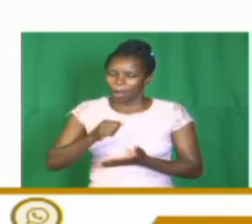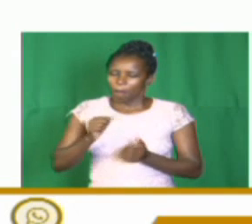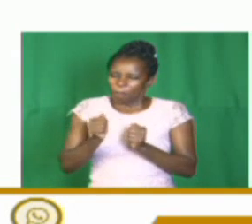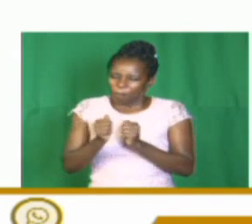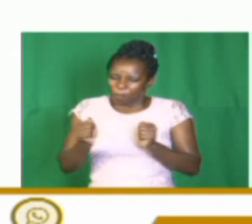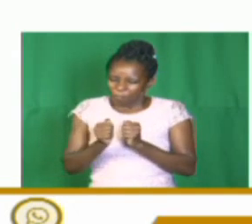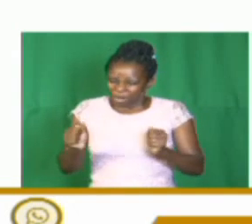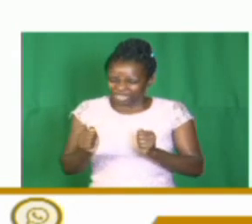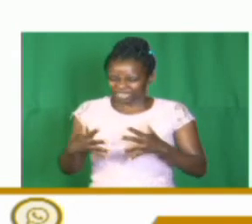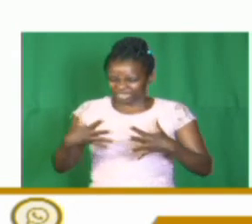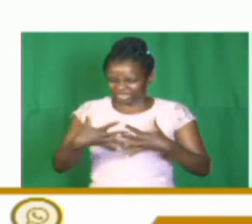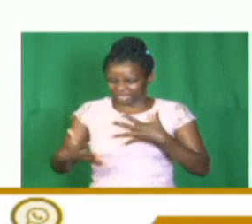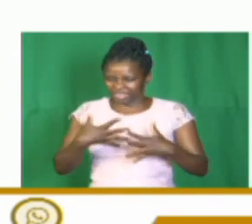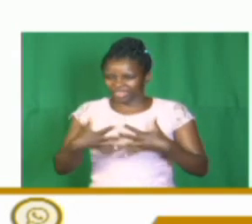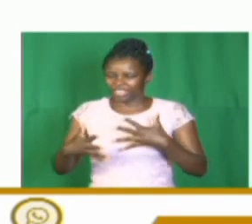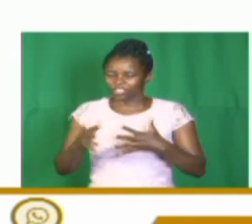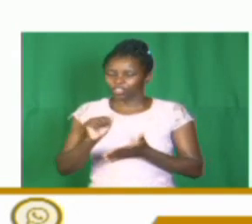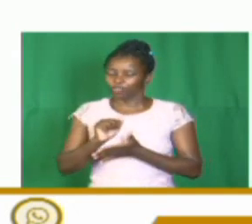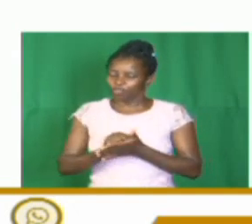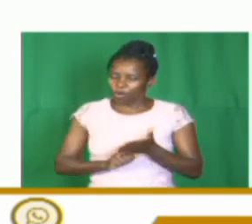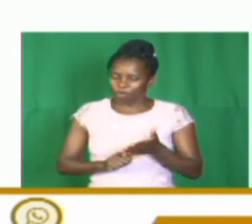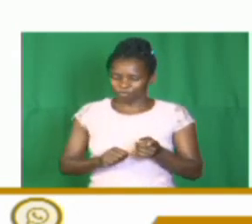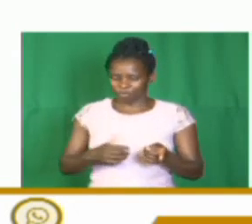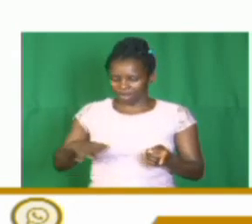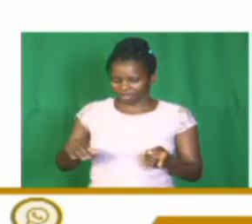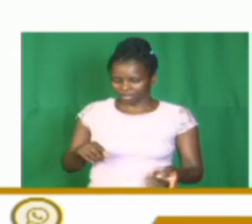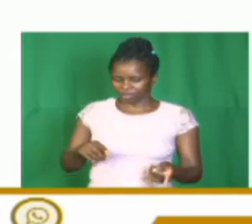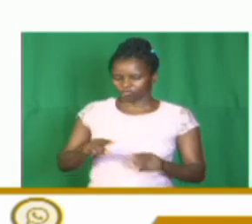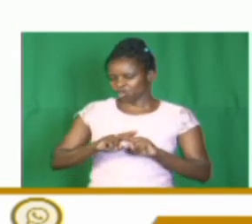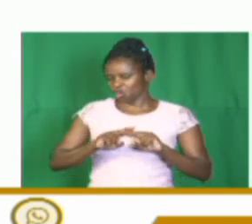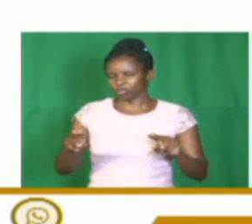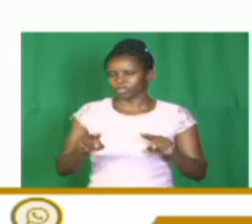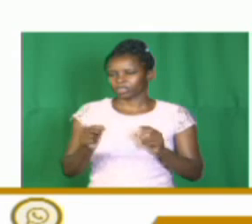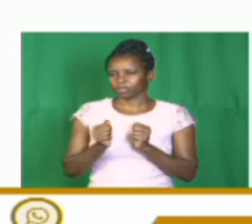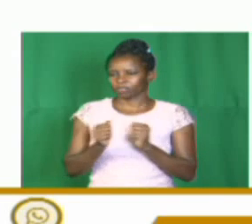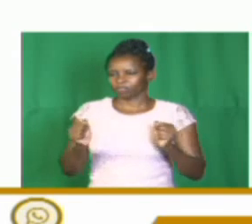magnetic substances from those that from the substances that are